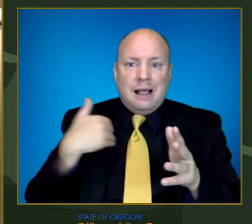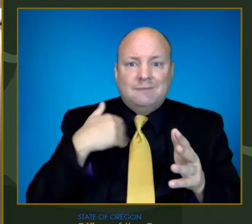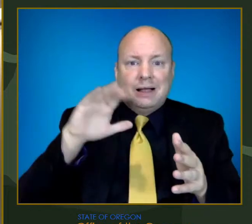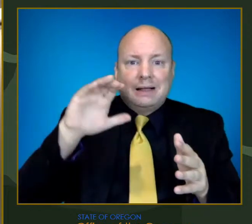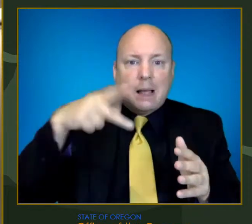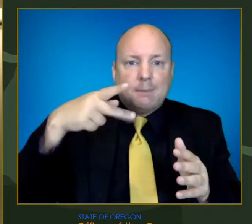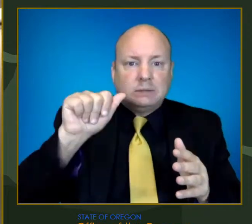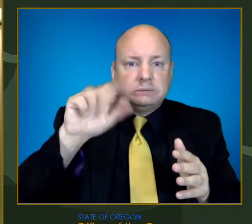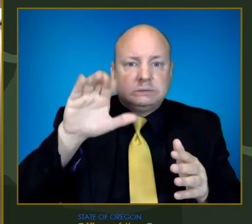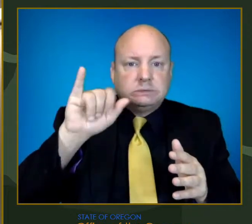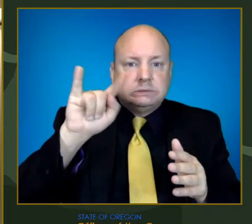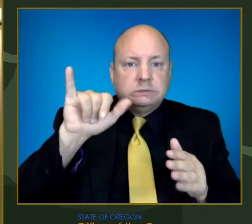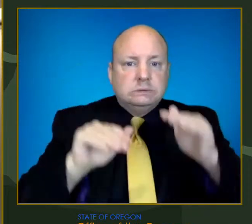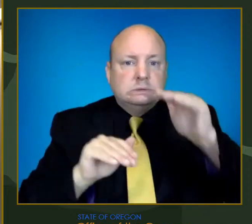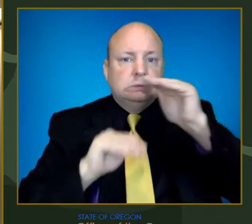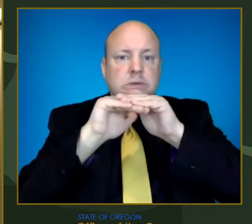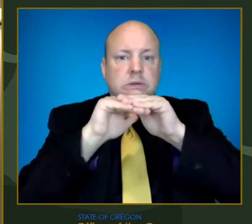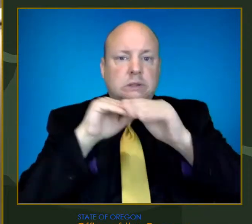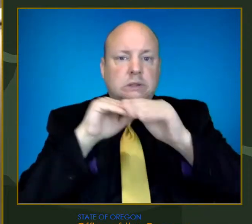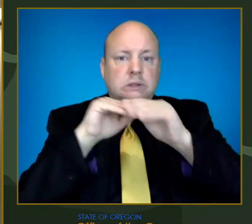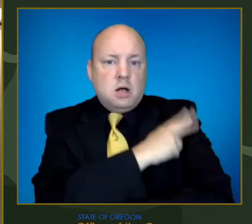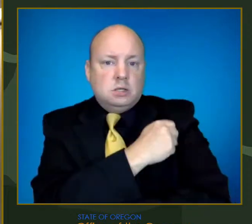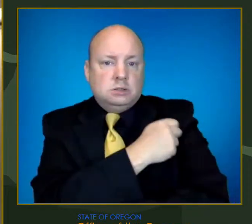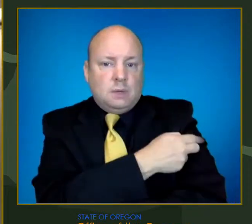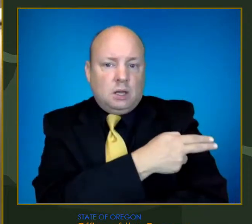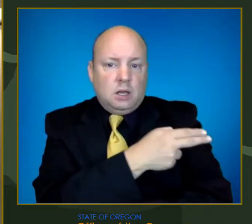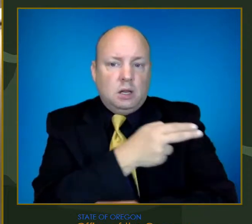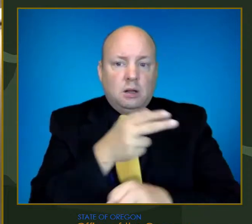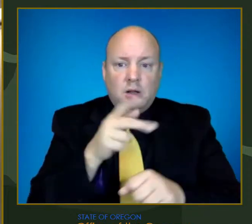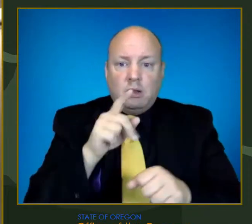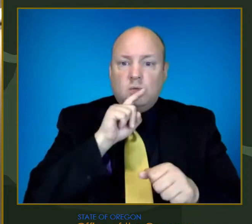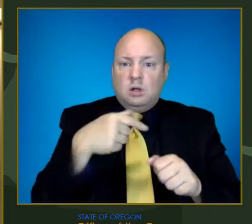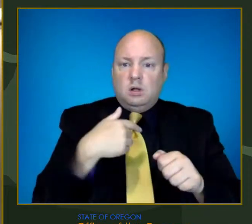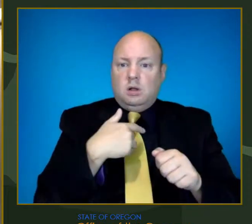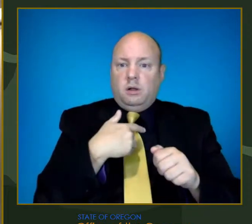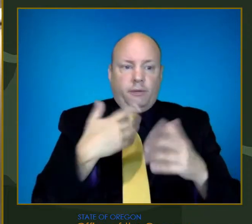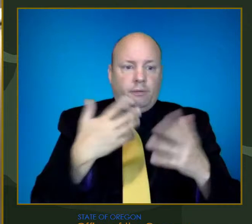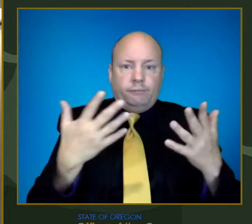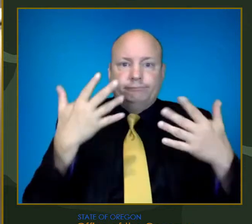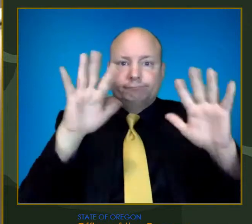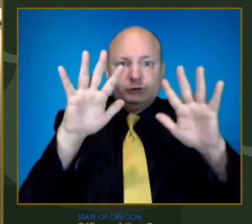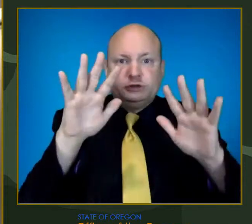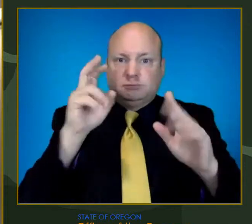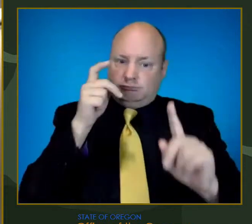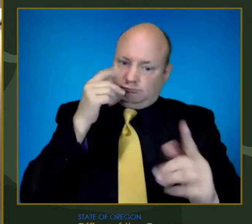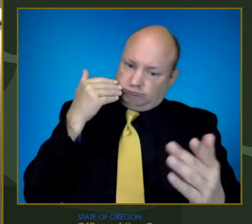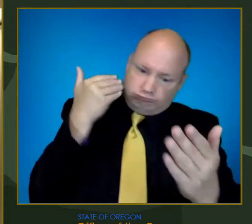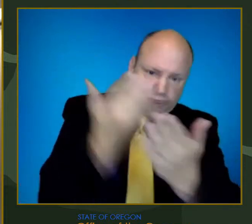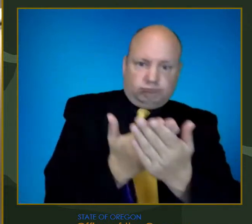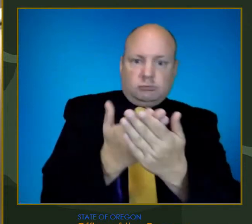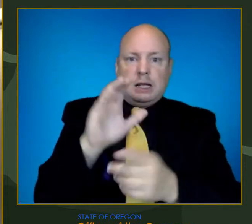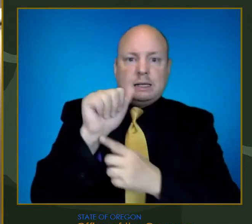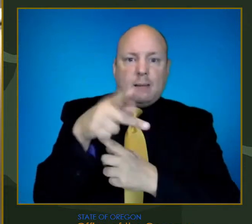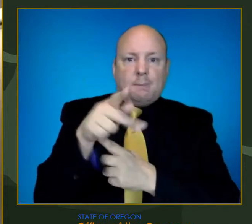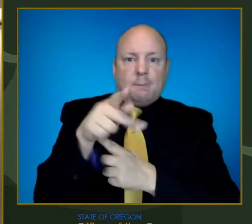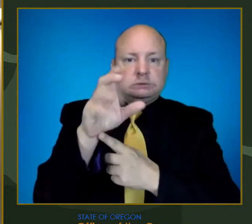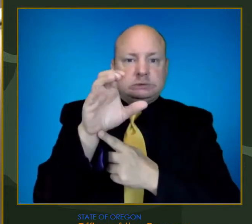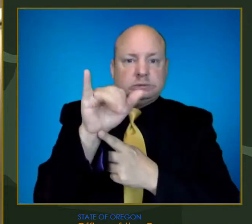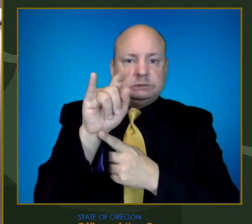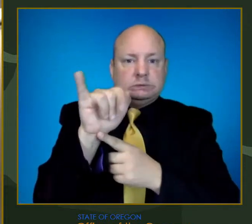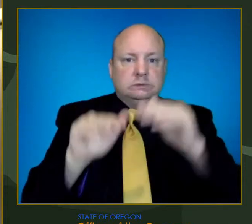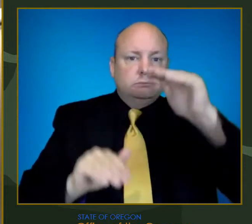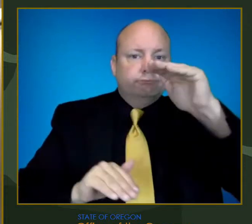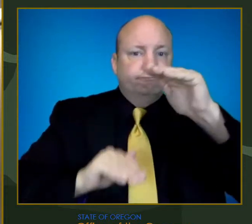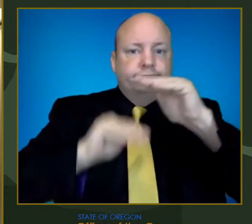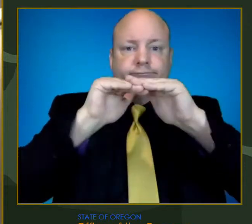are at capacity or over capacity in our hospitals throughout the state. And we have had to delay care significantly during